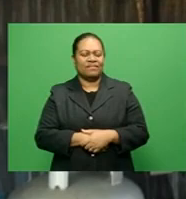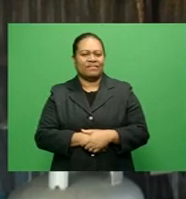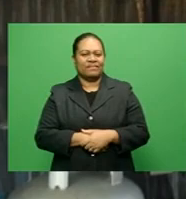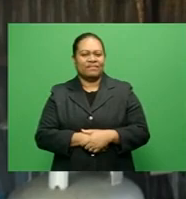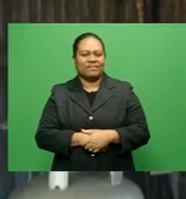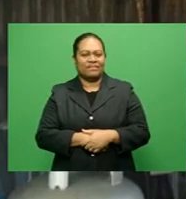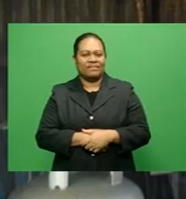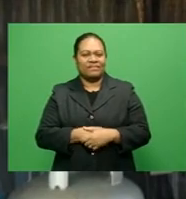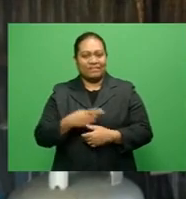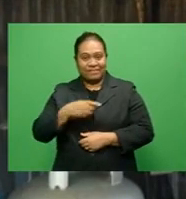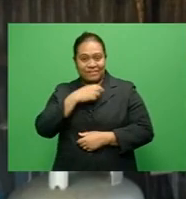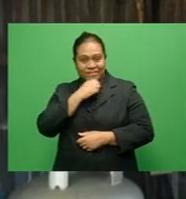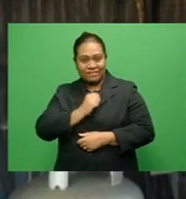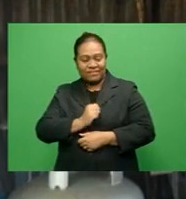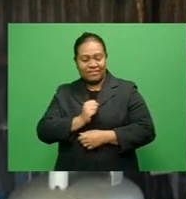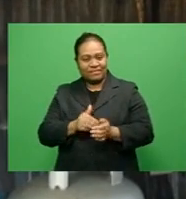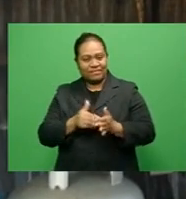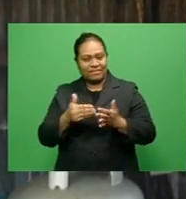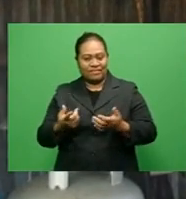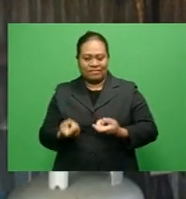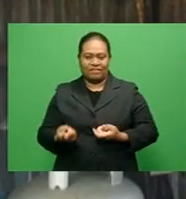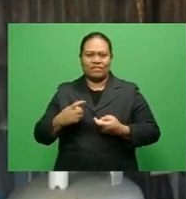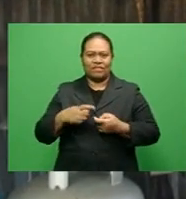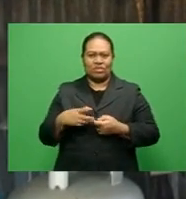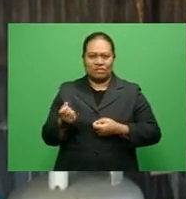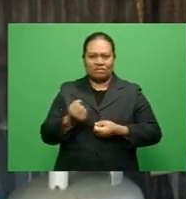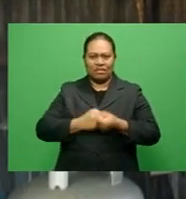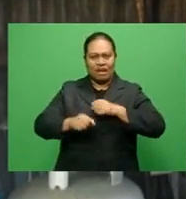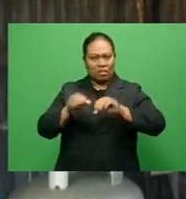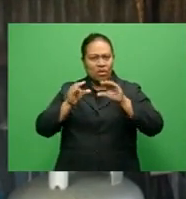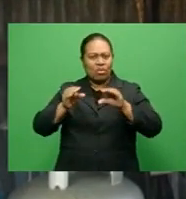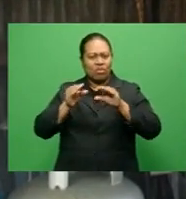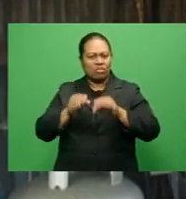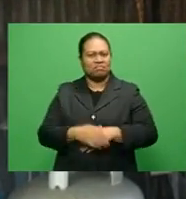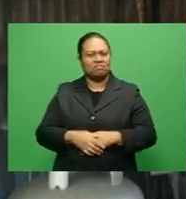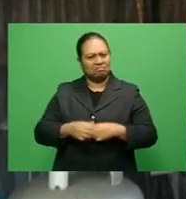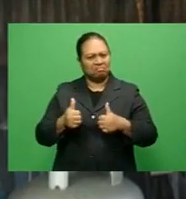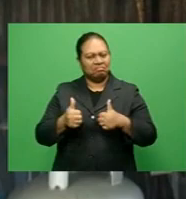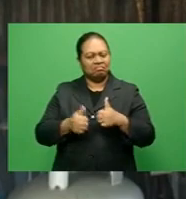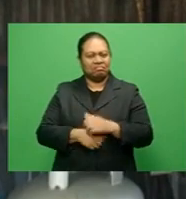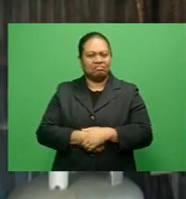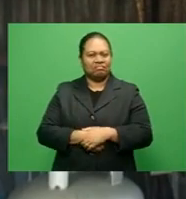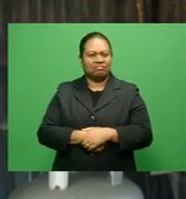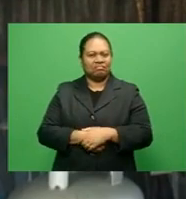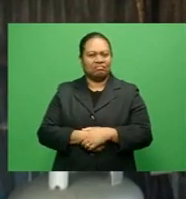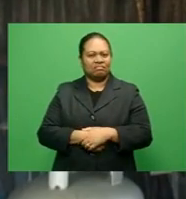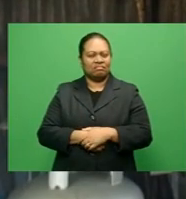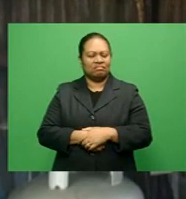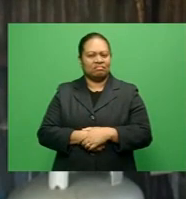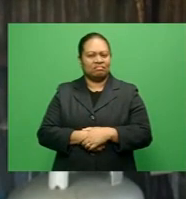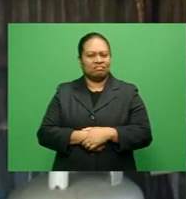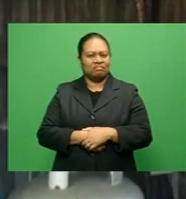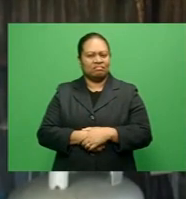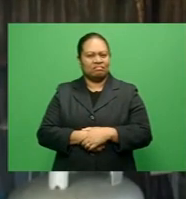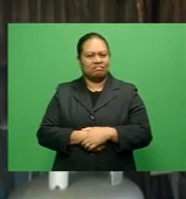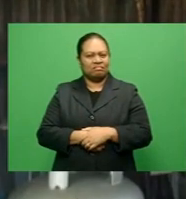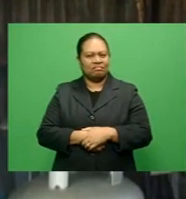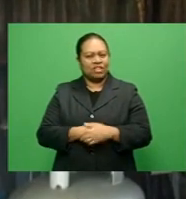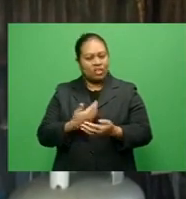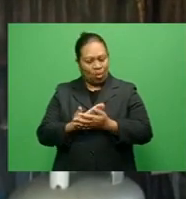for him to take over from rugby league coach, I think it's quite a good decision. I think it's timely,